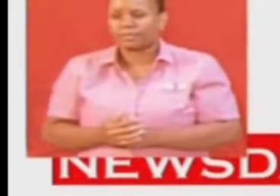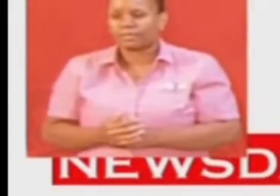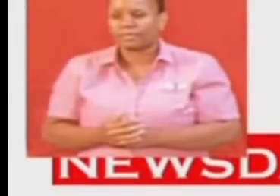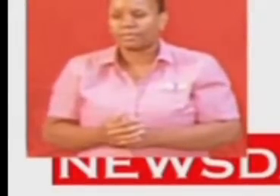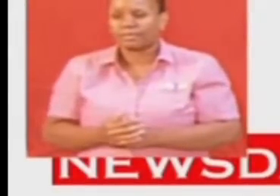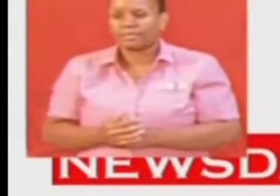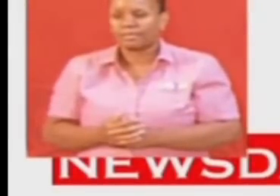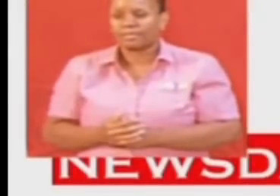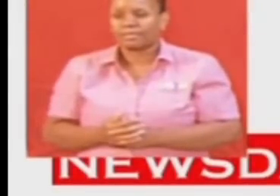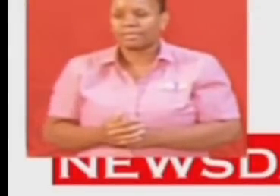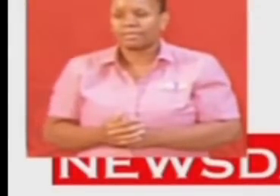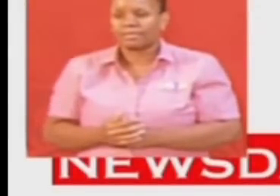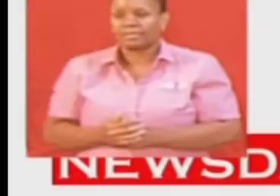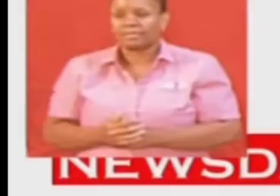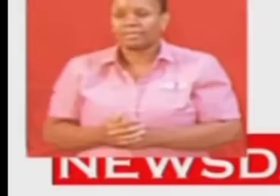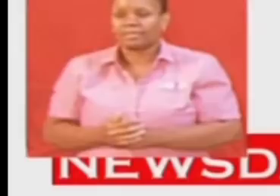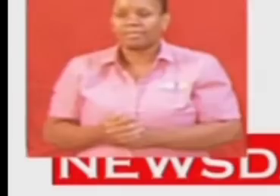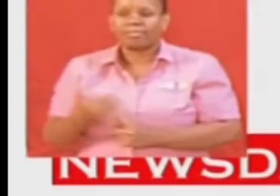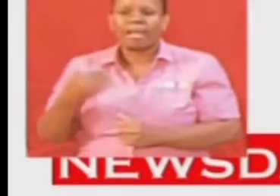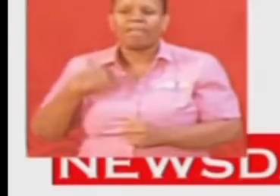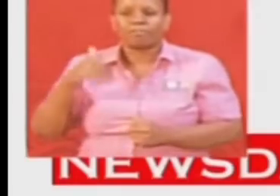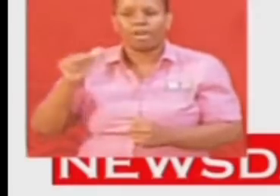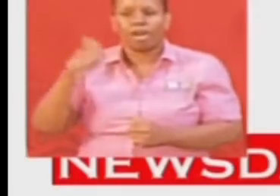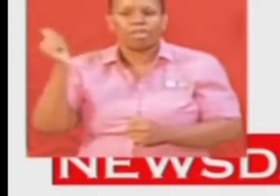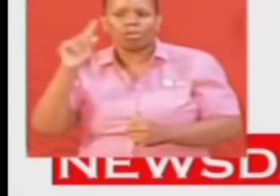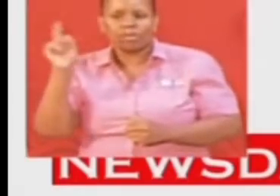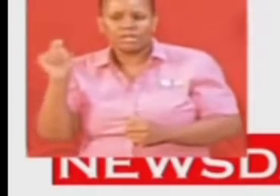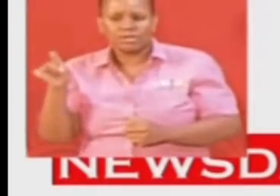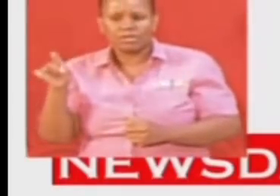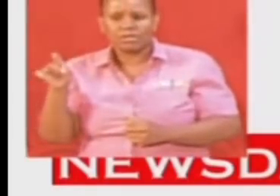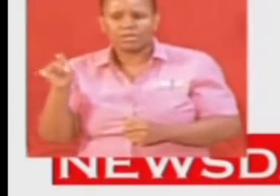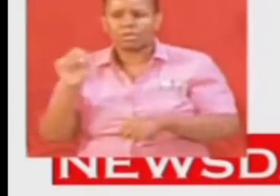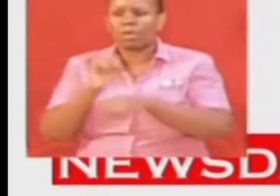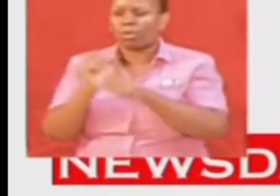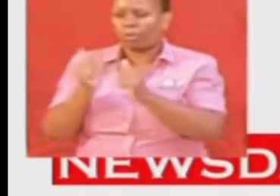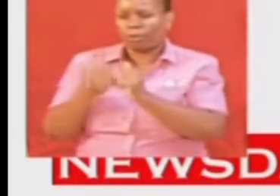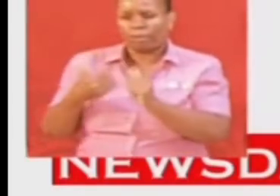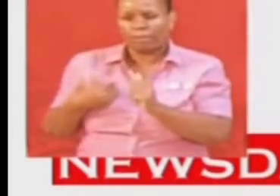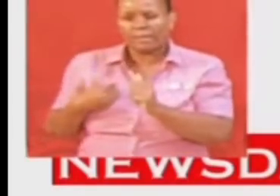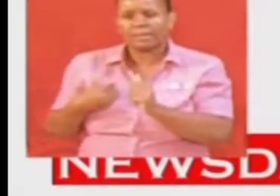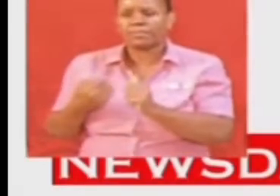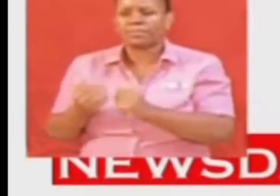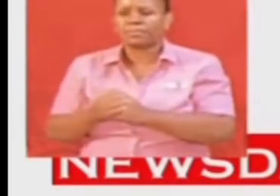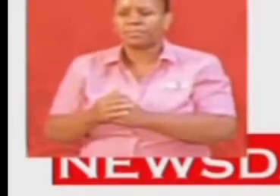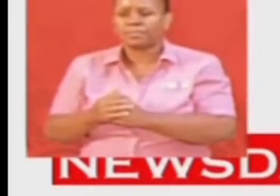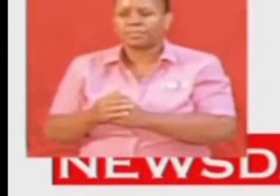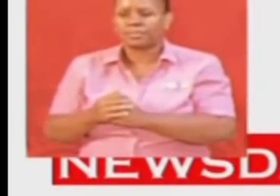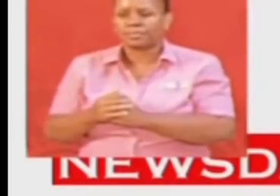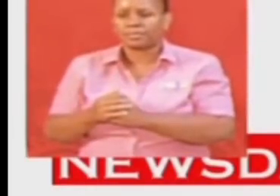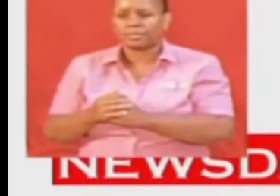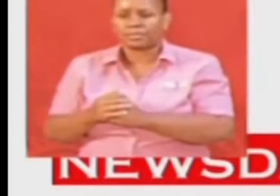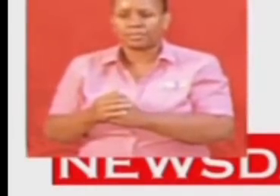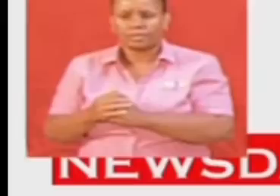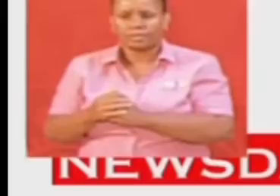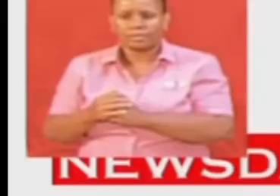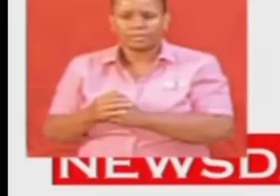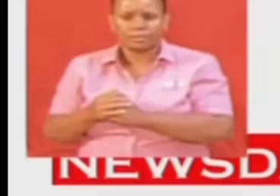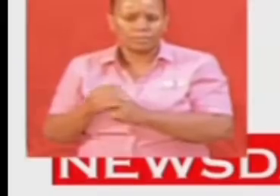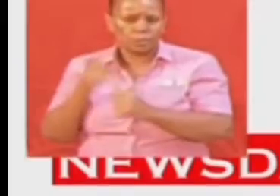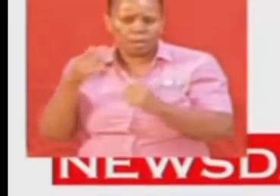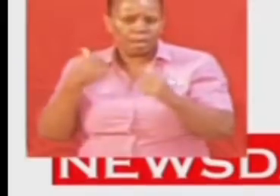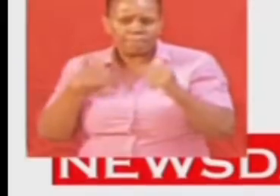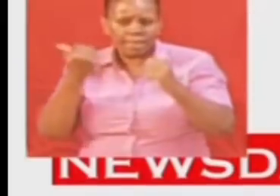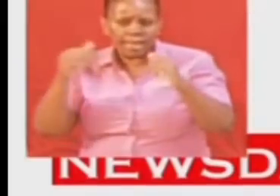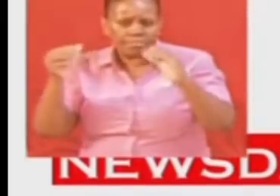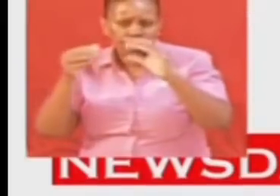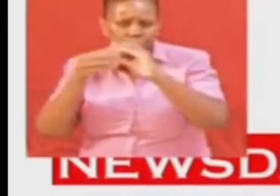ask the Prime Minister if he had any comments of the topic, any comments on senior police and